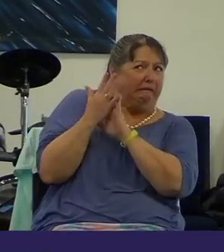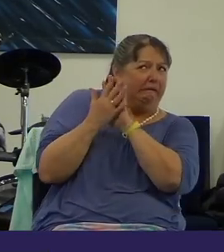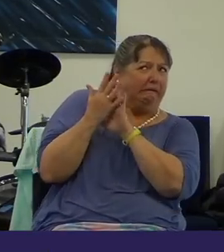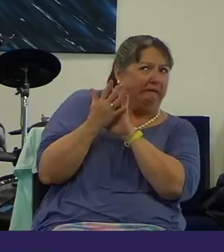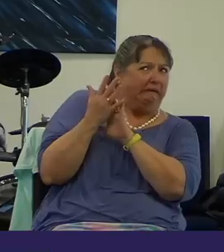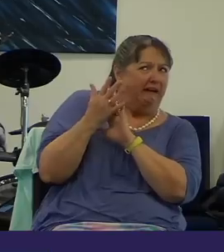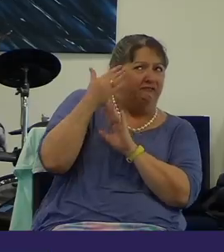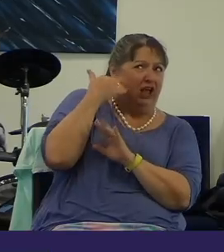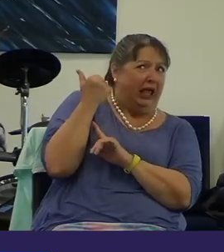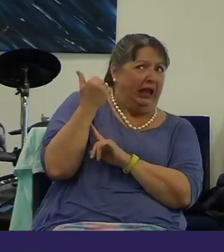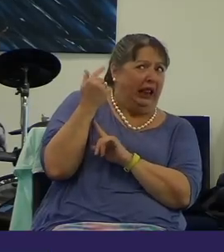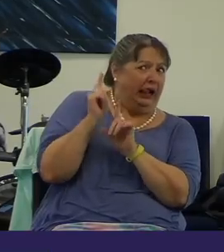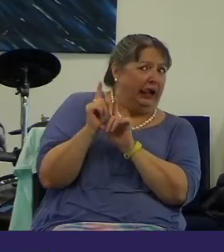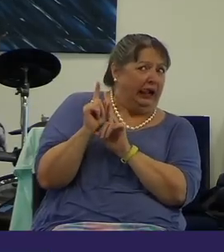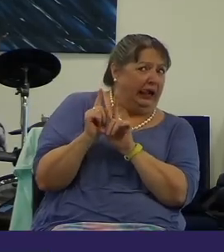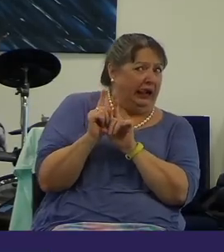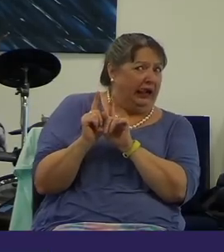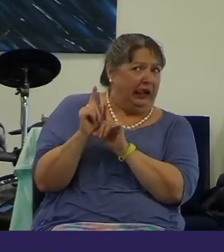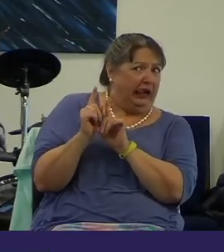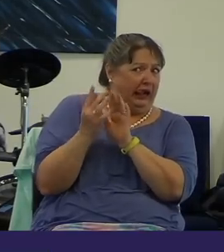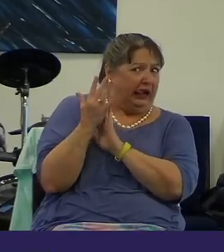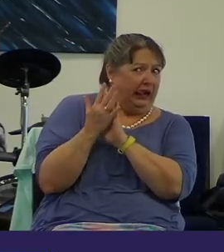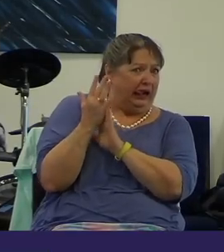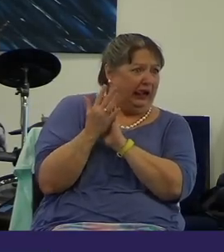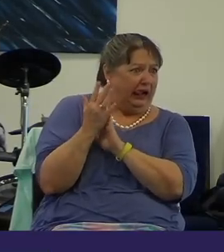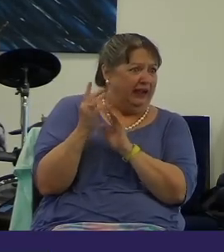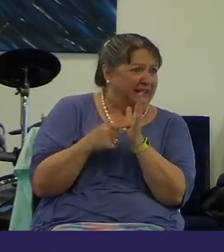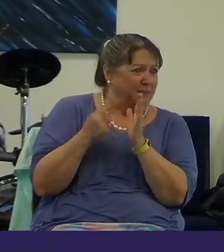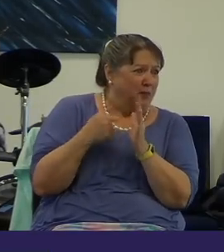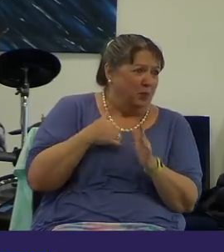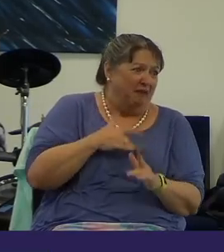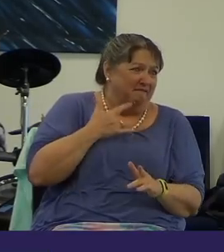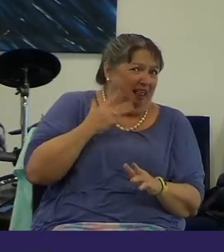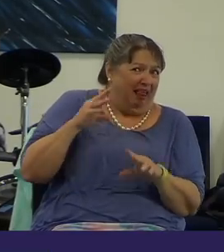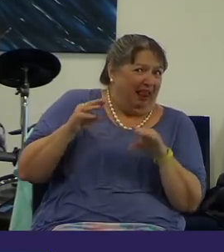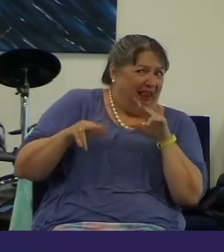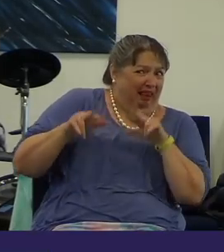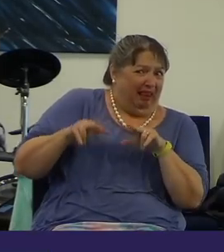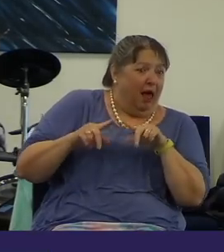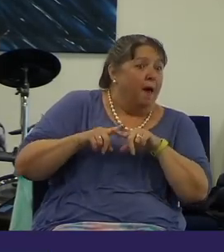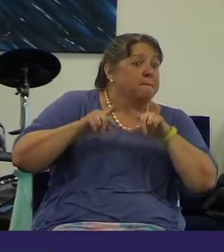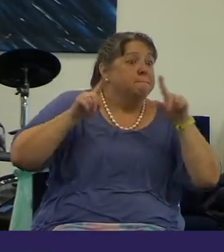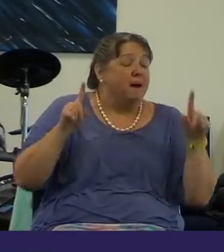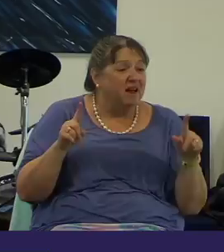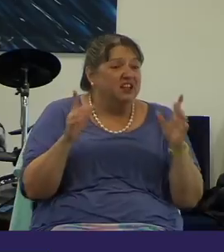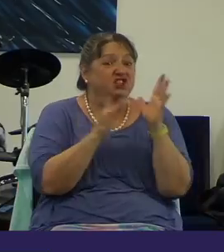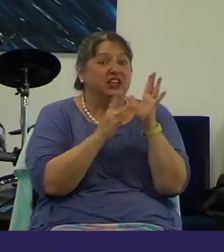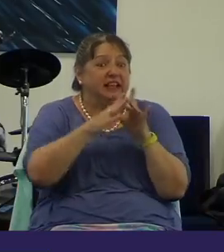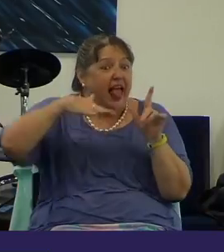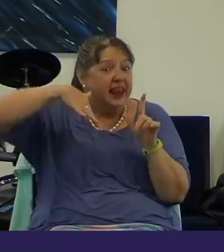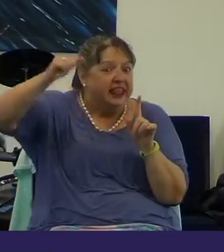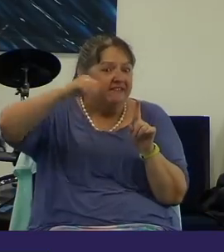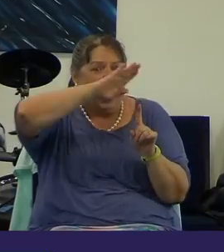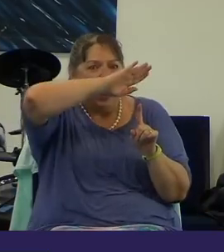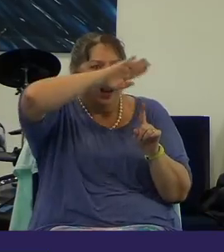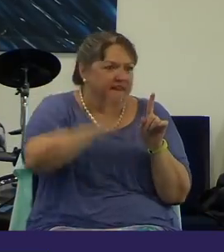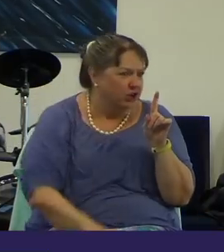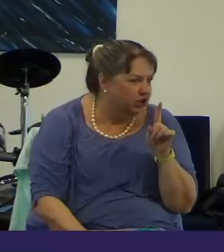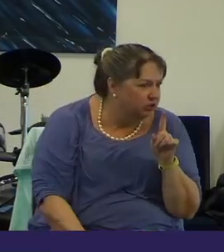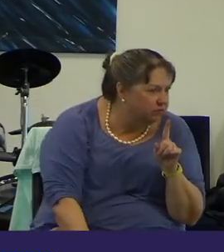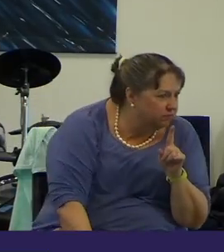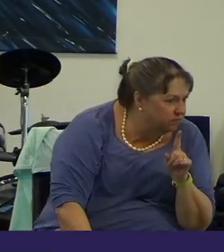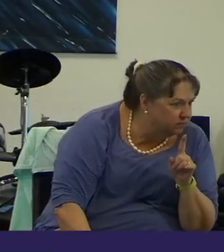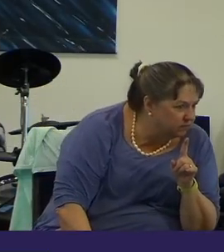are unconscious of Him to our own dismay, exactly what the enemy wants. But there's never a time when He's not there, regardless of how you